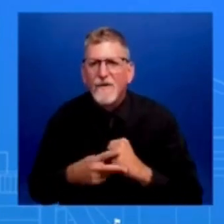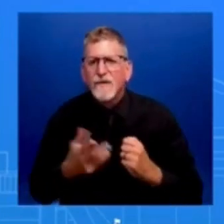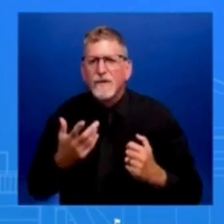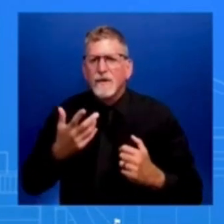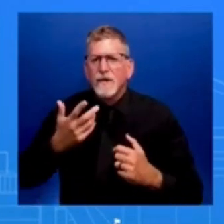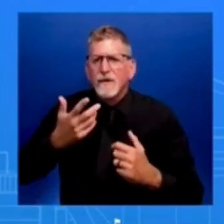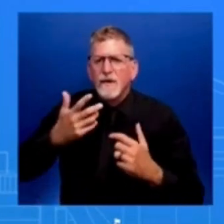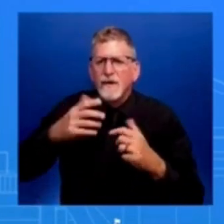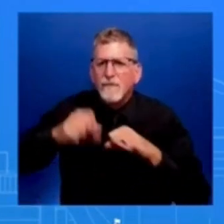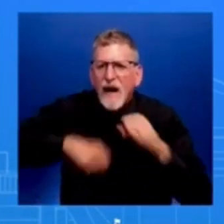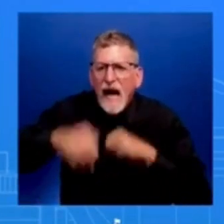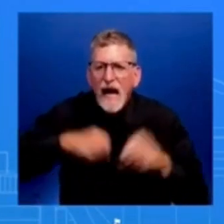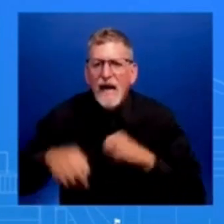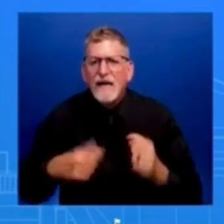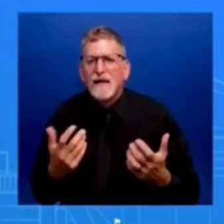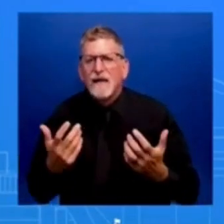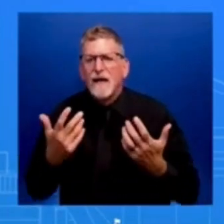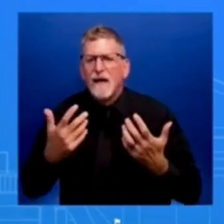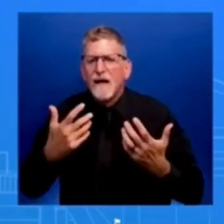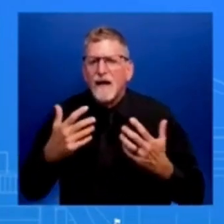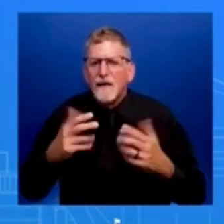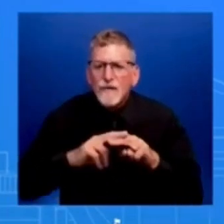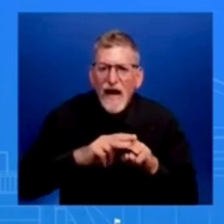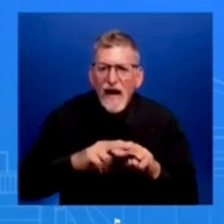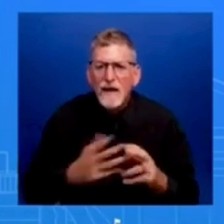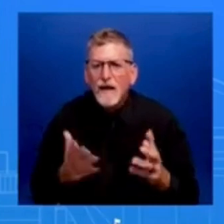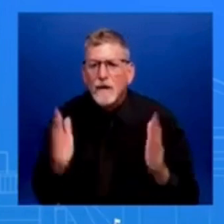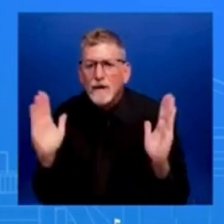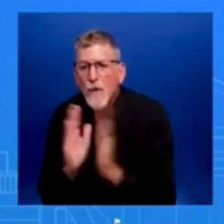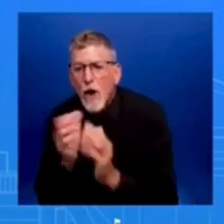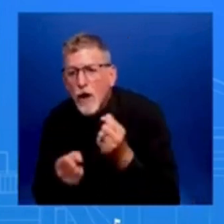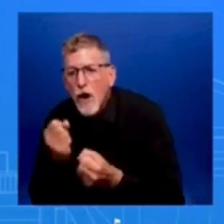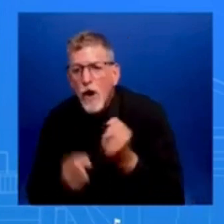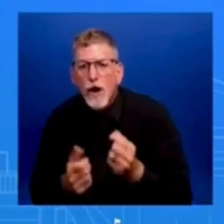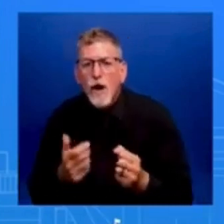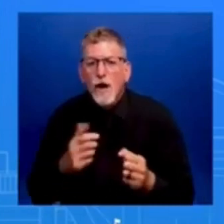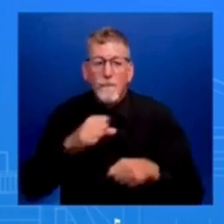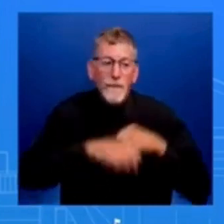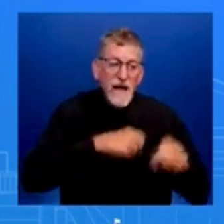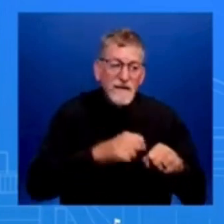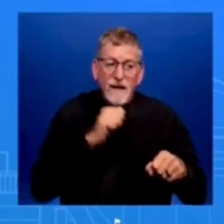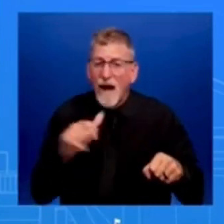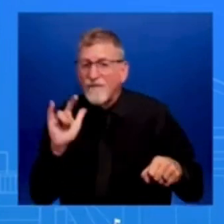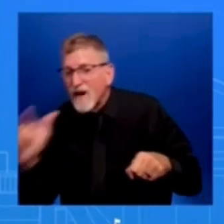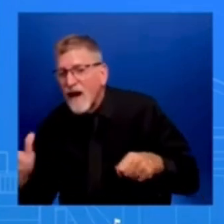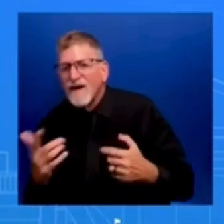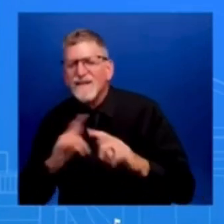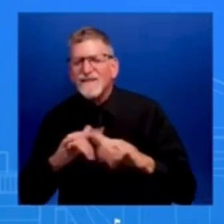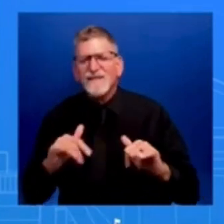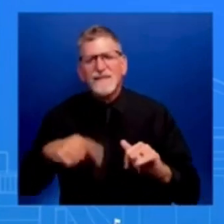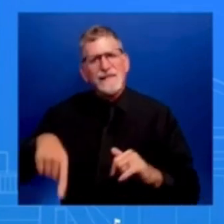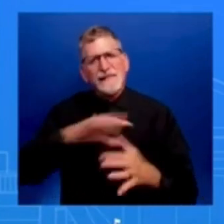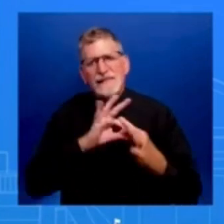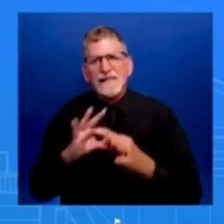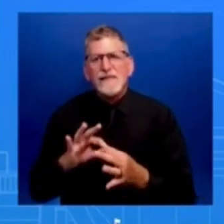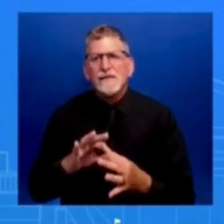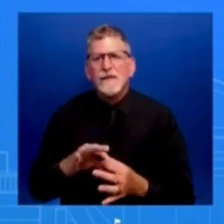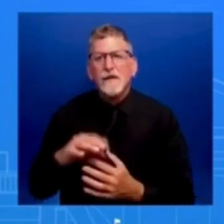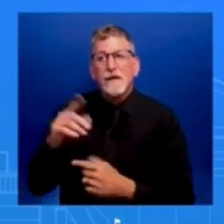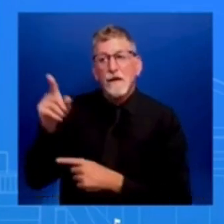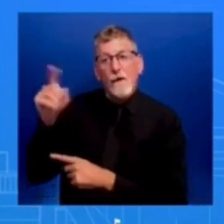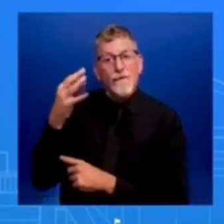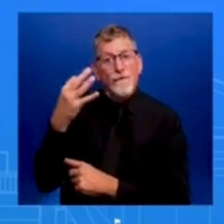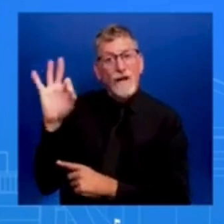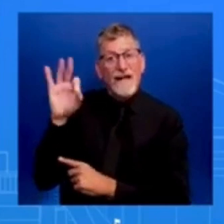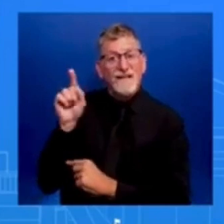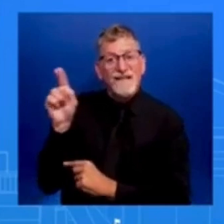a train instead of a plane. I mean, this is like, I have a reliable source tells me that in France, when you go at a holiday camp, there was a sign saying